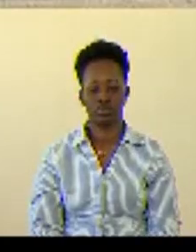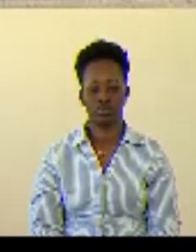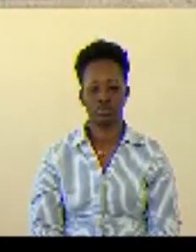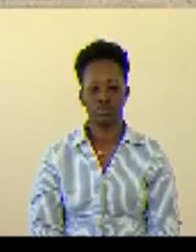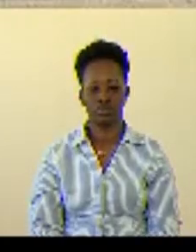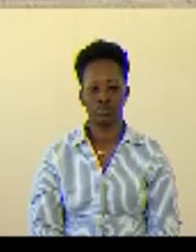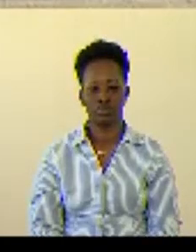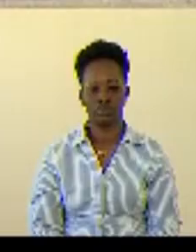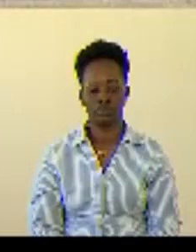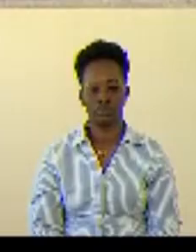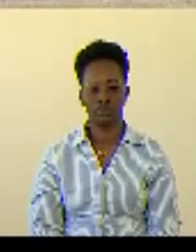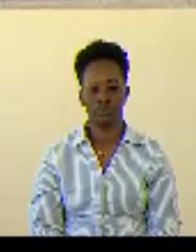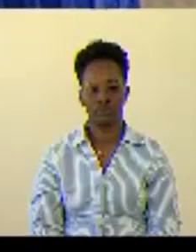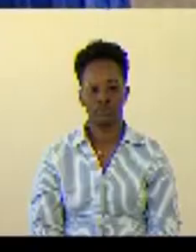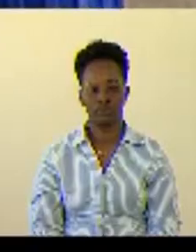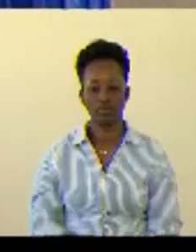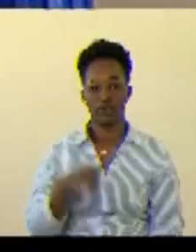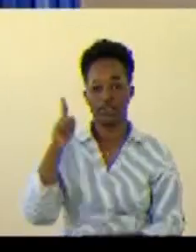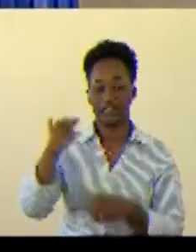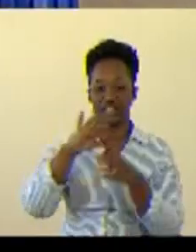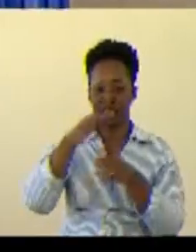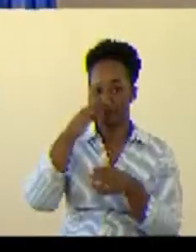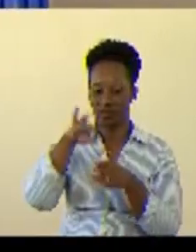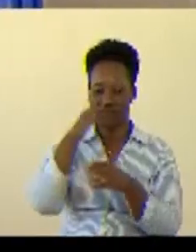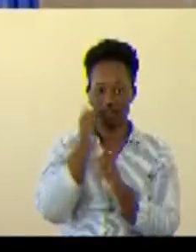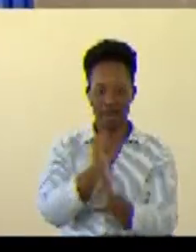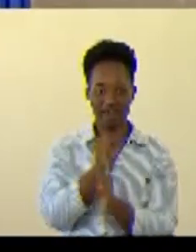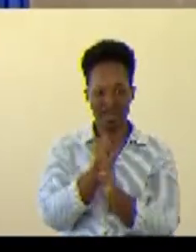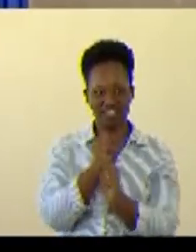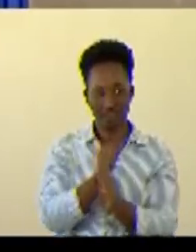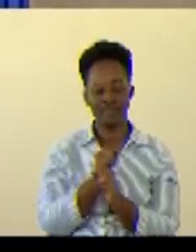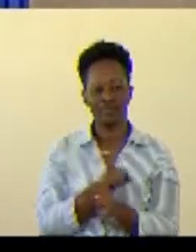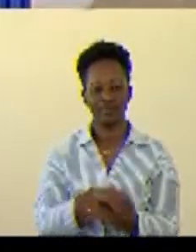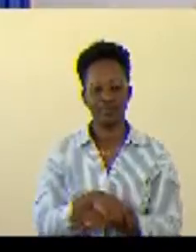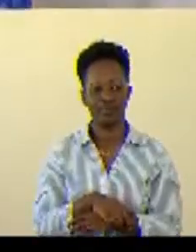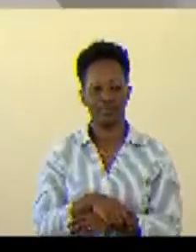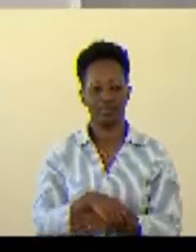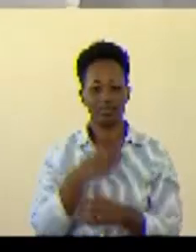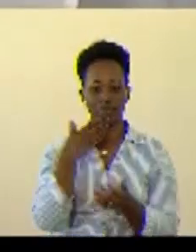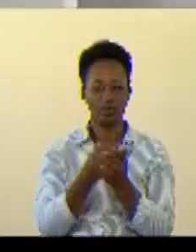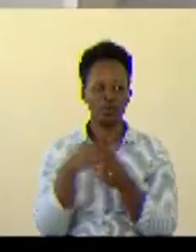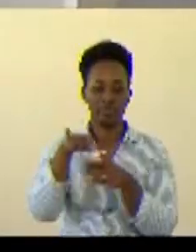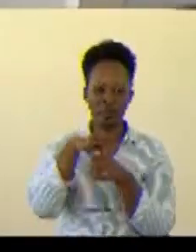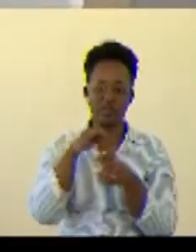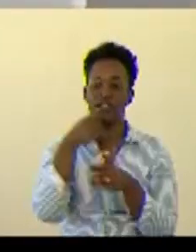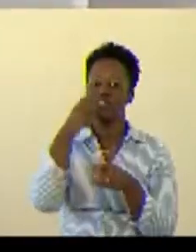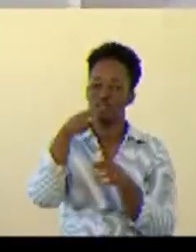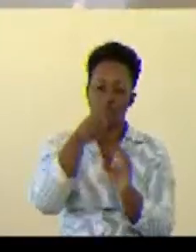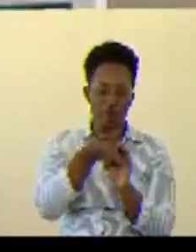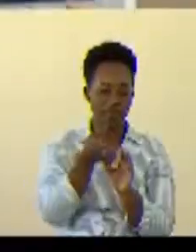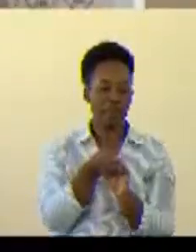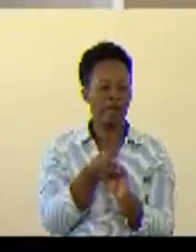is a crushed biscuit. This is a crushed biscuit. Now I'm going to test, do the biscuit surely